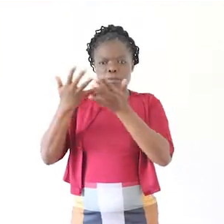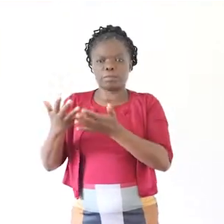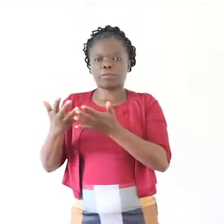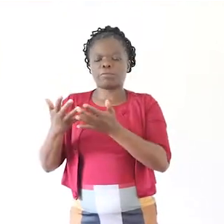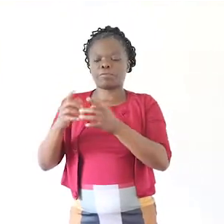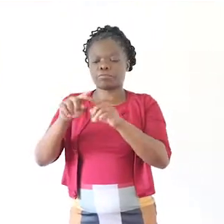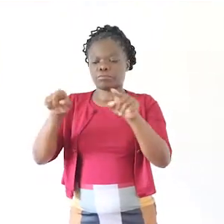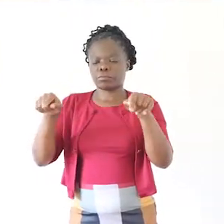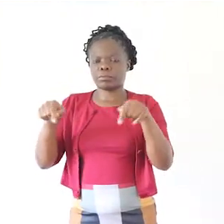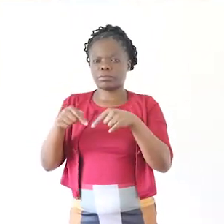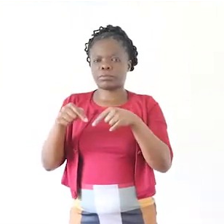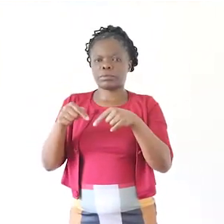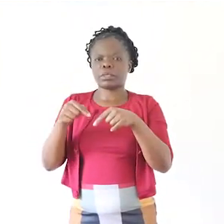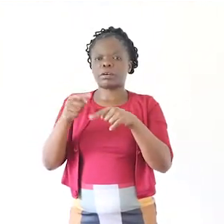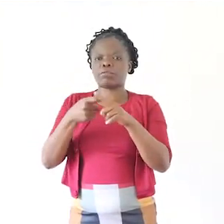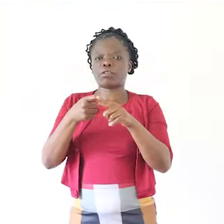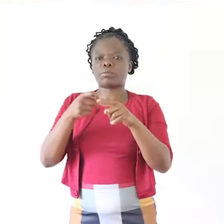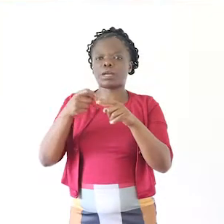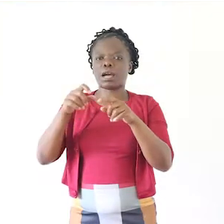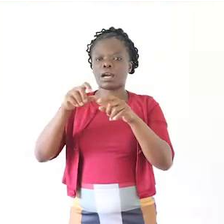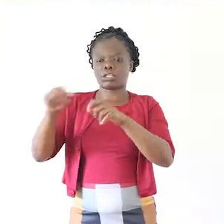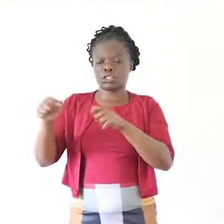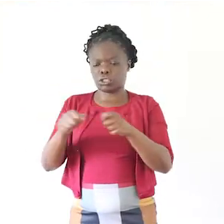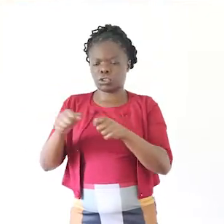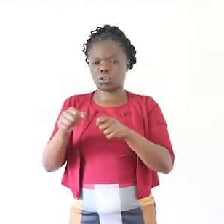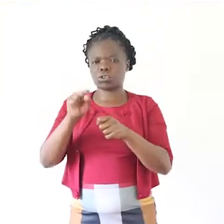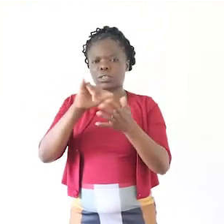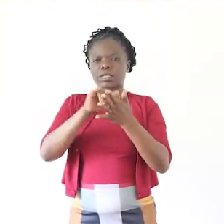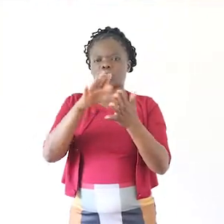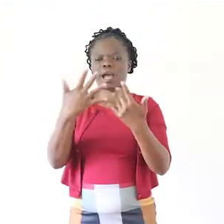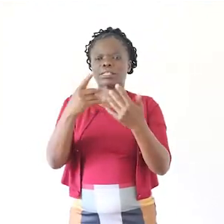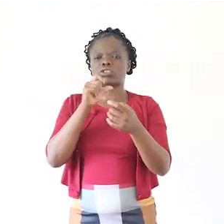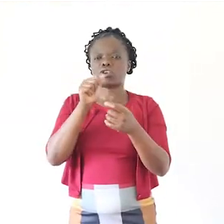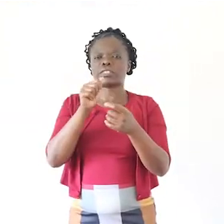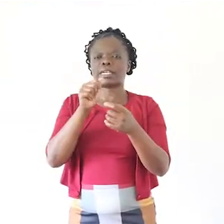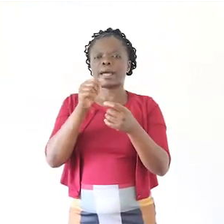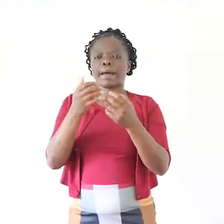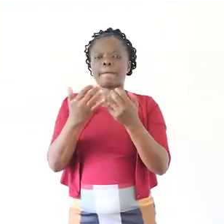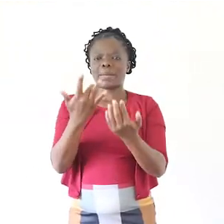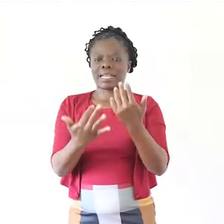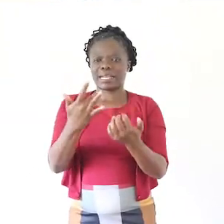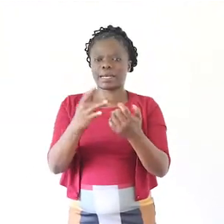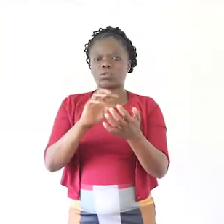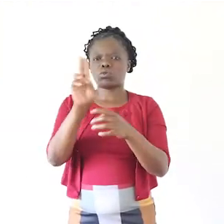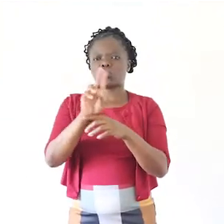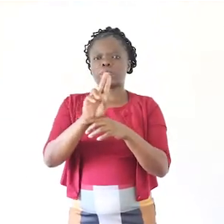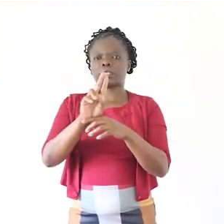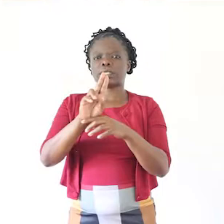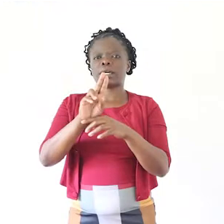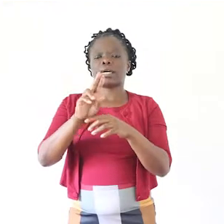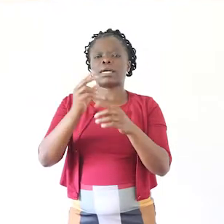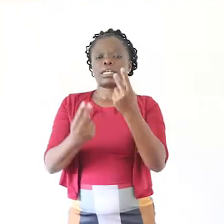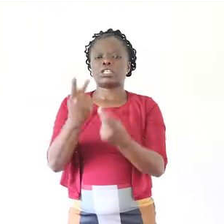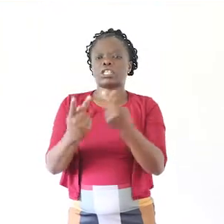my hands I have a kitchen towel that we are going to use so that your hands don't get burned. Hold the kitchen towel, feel it.